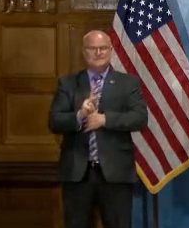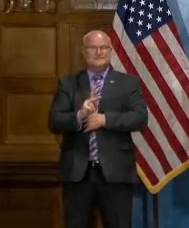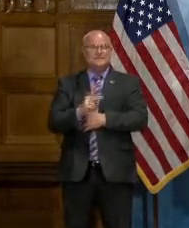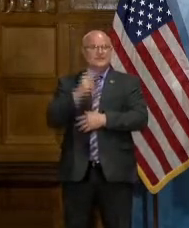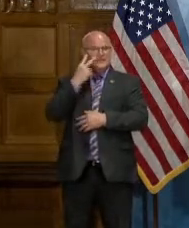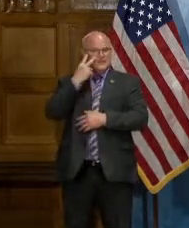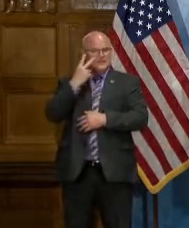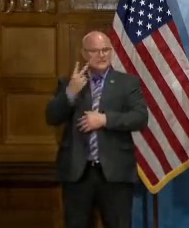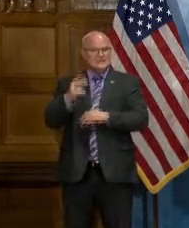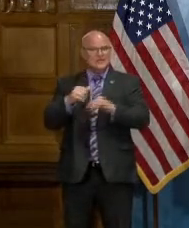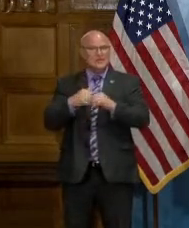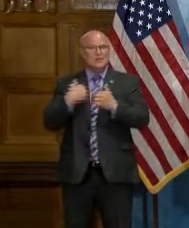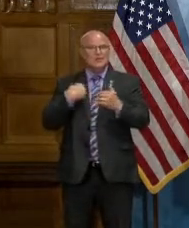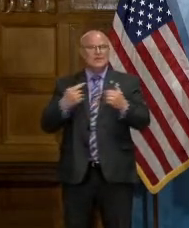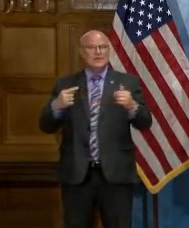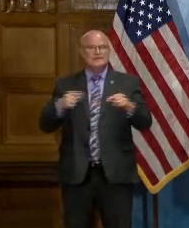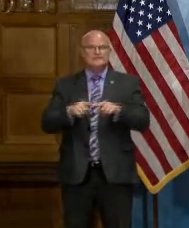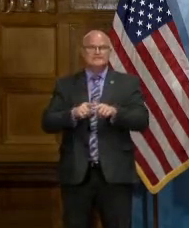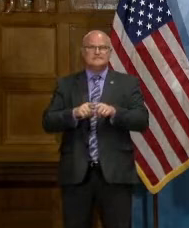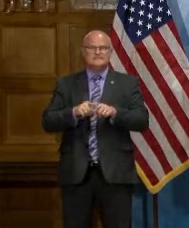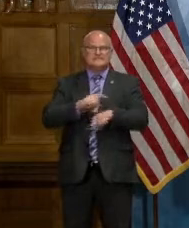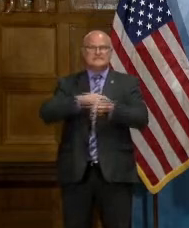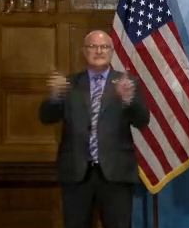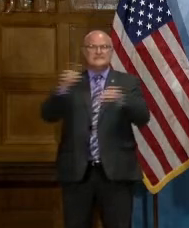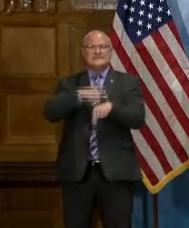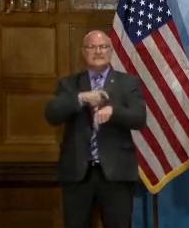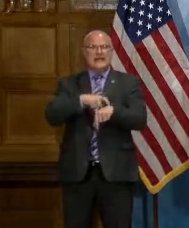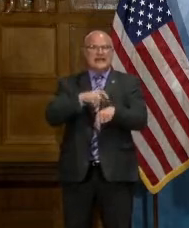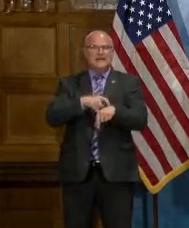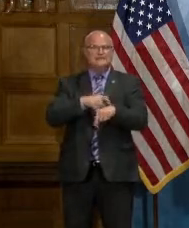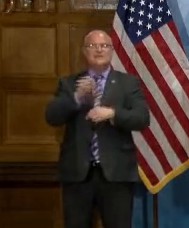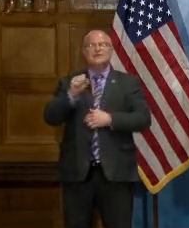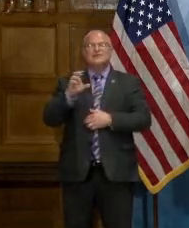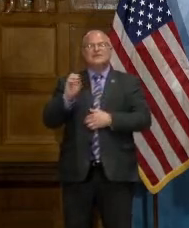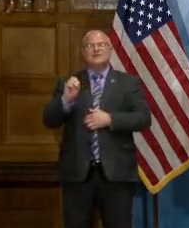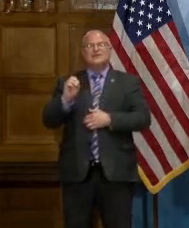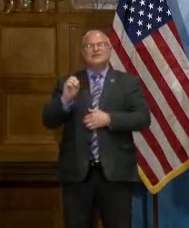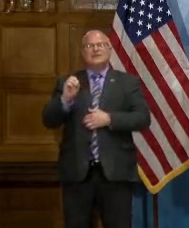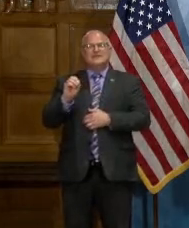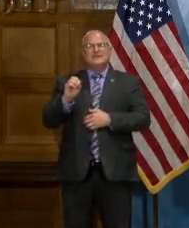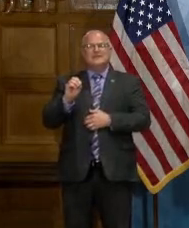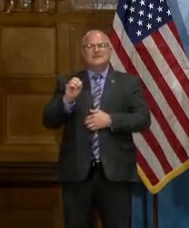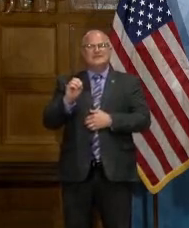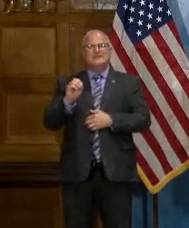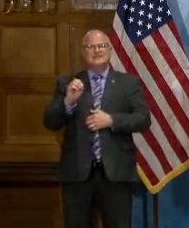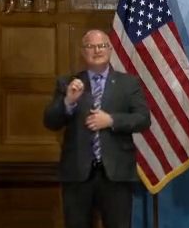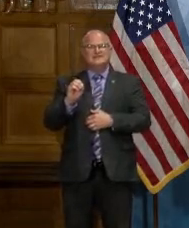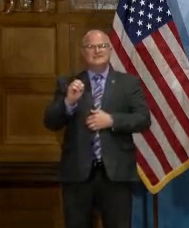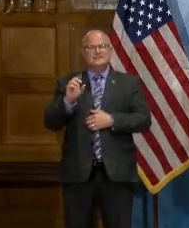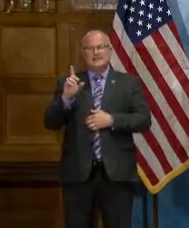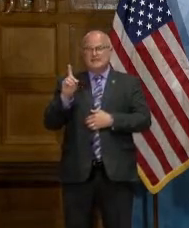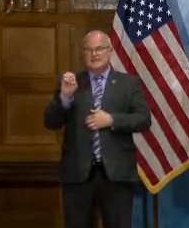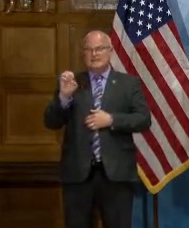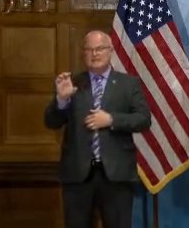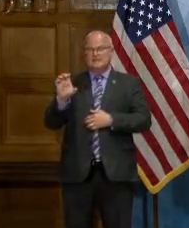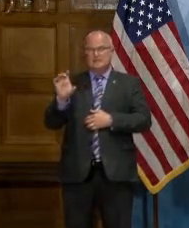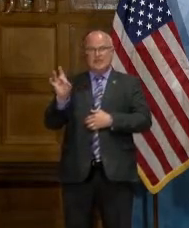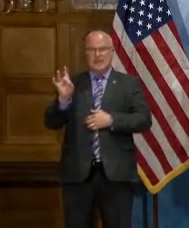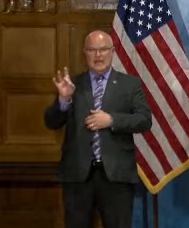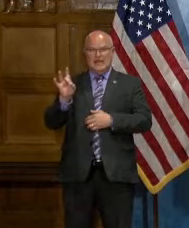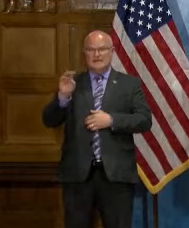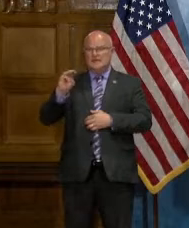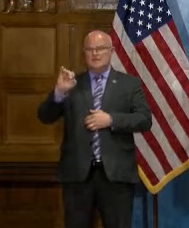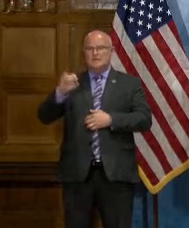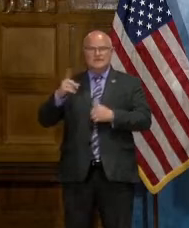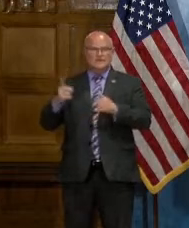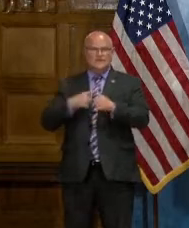you can see how we go in different time frames. And so in December 8th was Michigan's